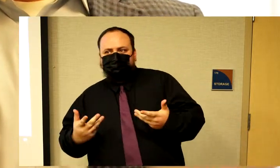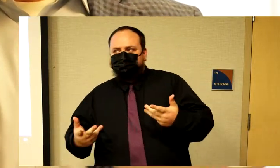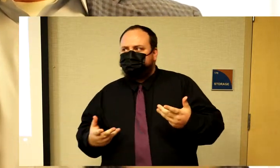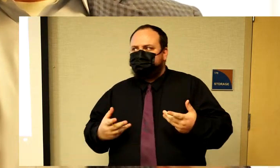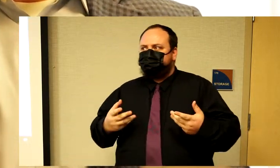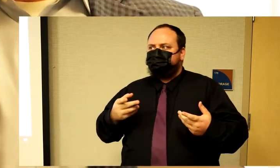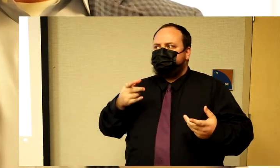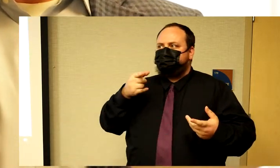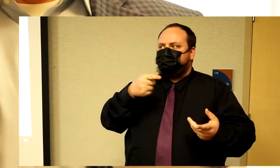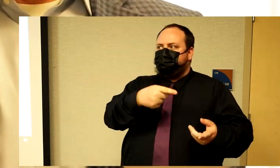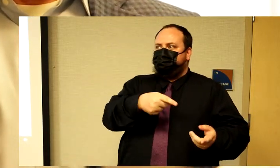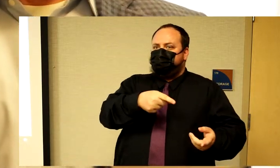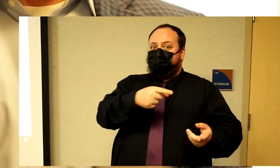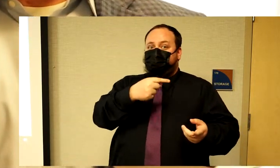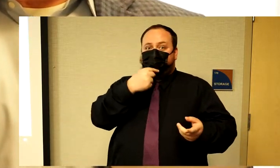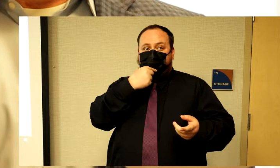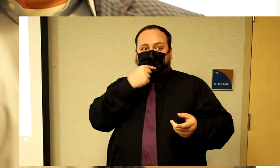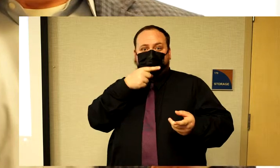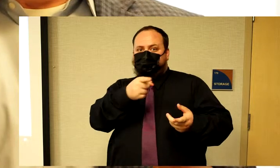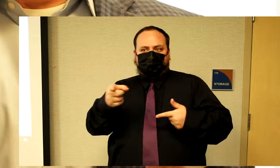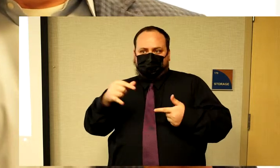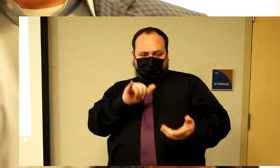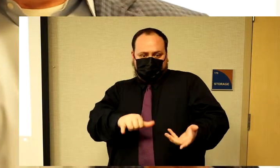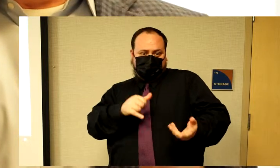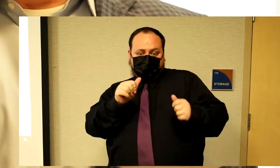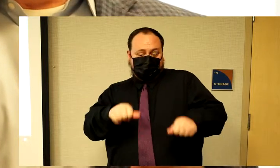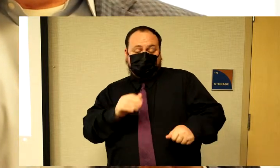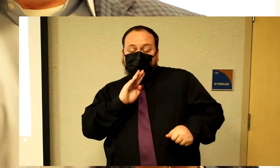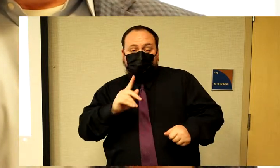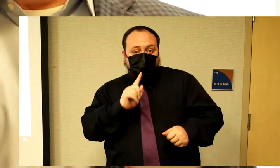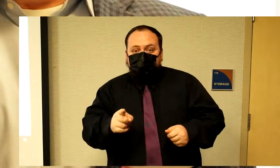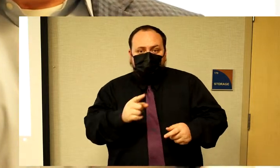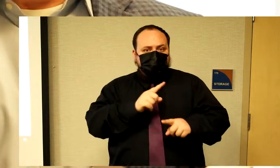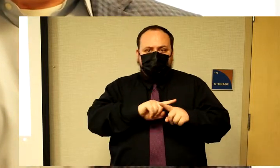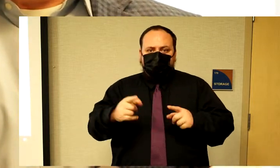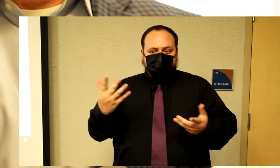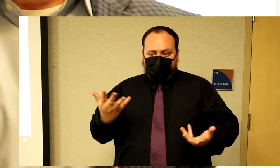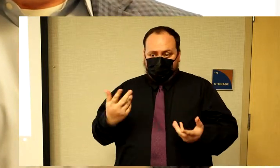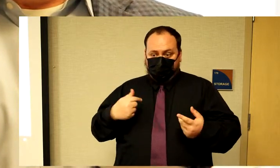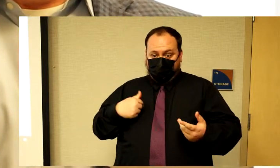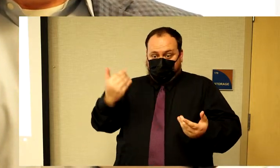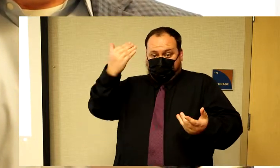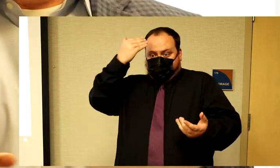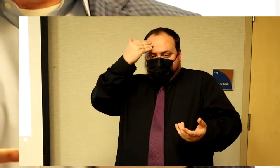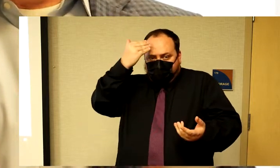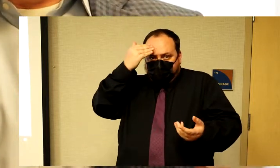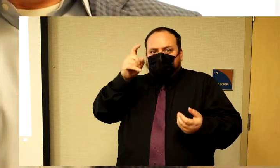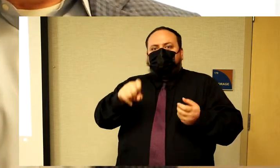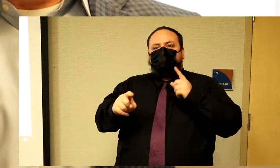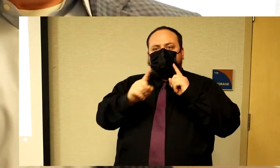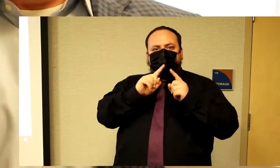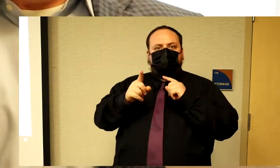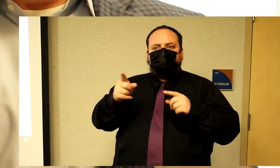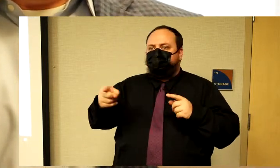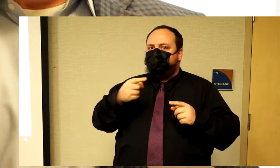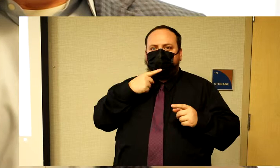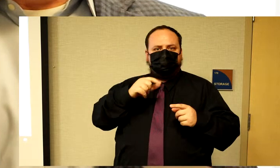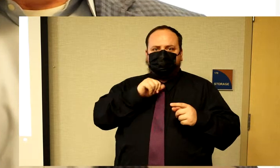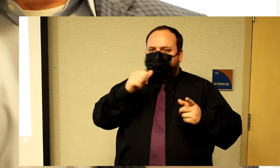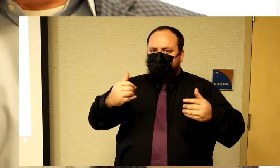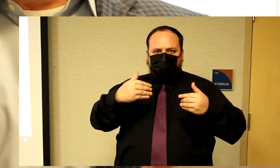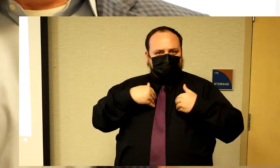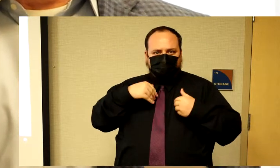that's on a bunch of facts that basically aren't in evidence here. I mean, we in terms of what we know, we haven't done a racially polarized